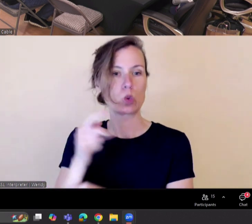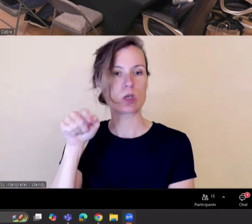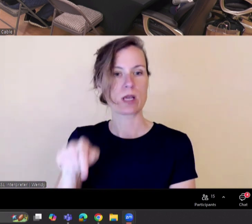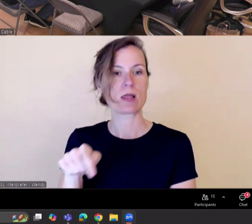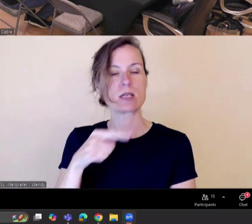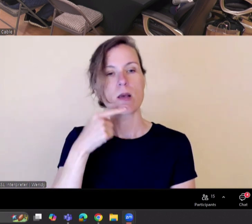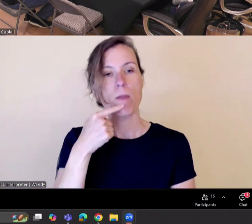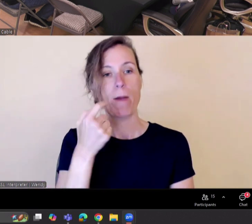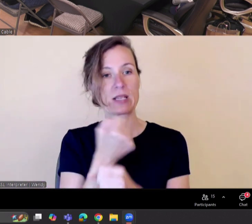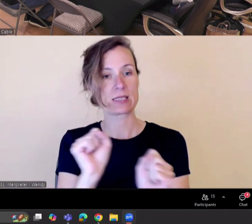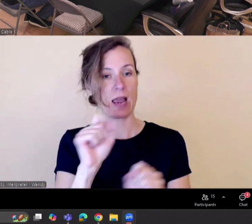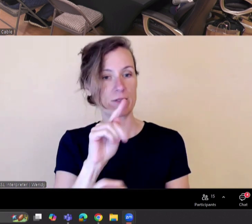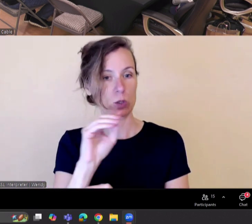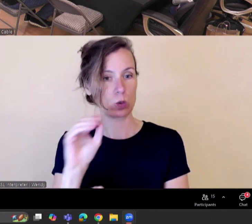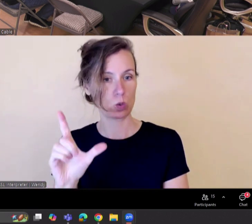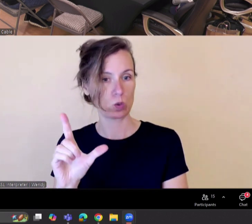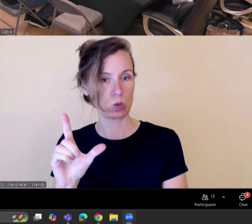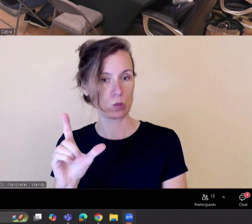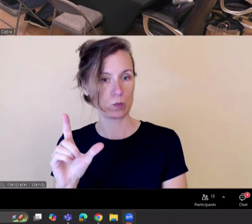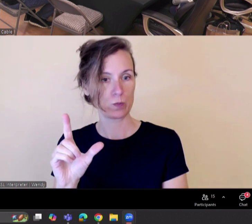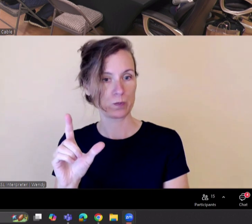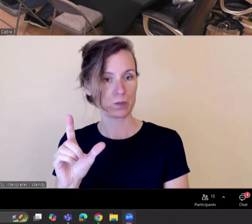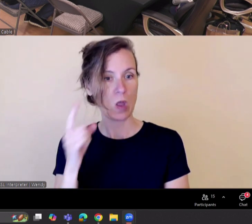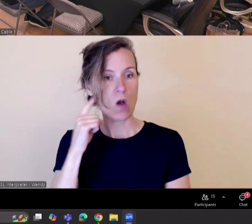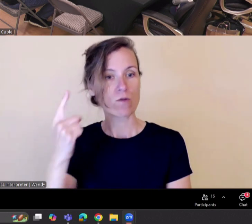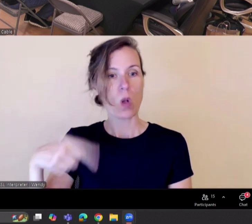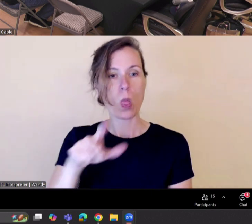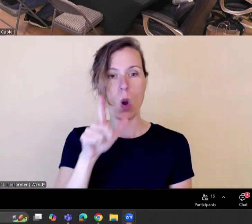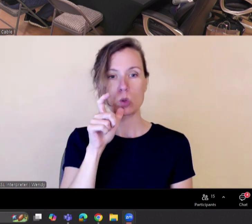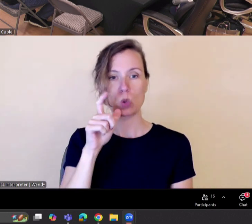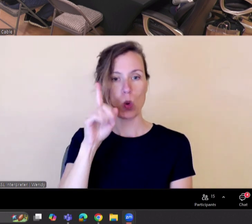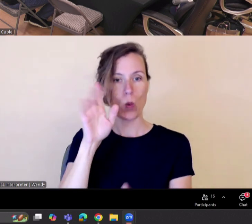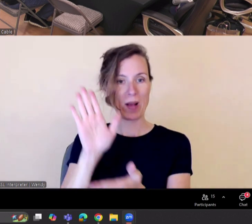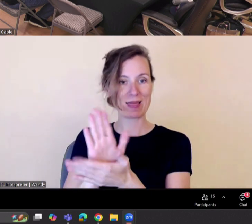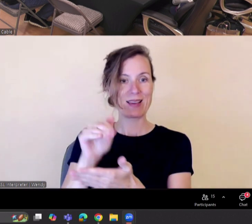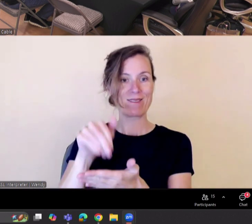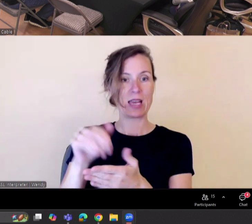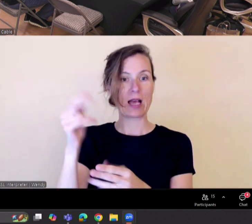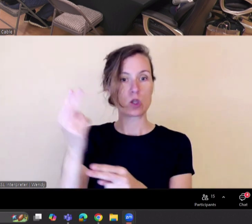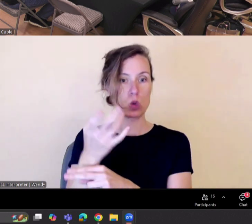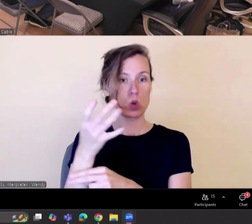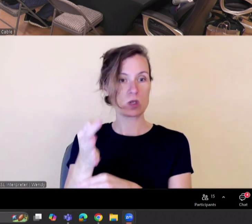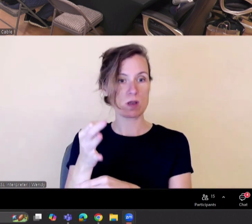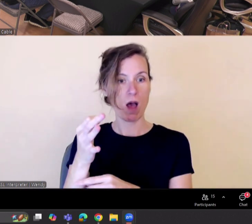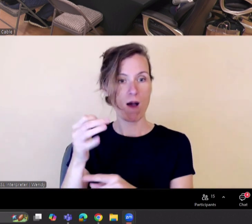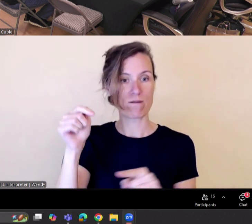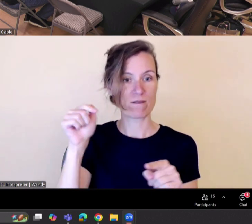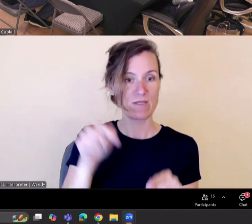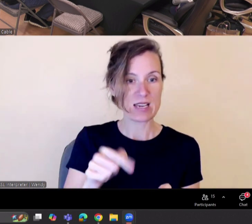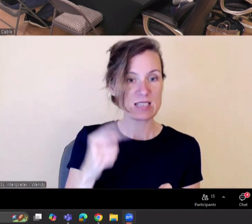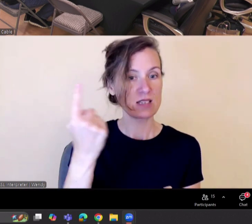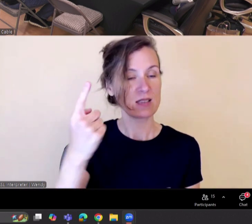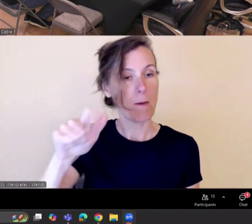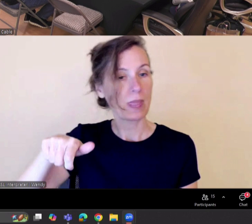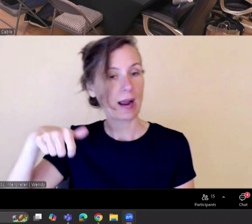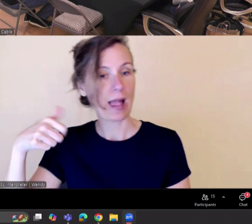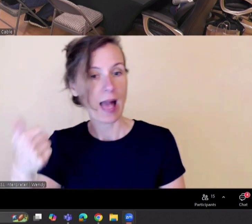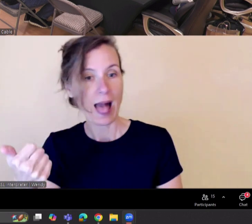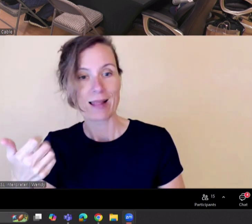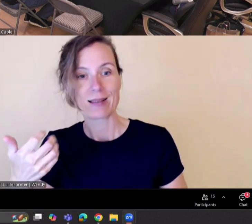that perception. I deal with facts as your chief of police, and I'm presenting those facts to you this evening.